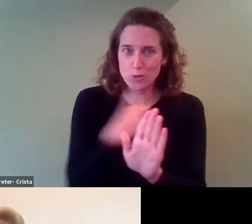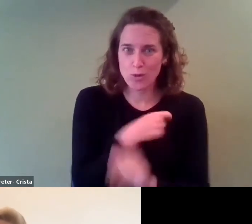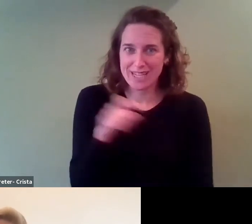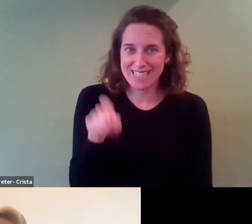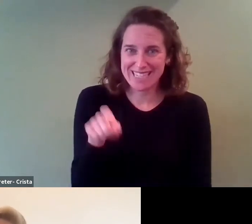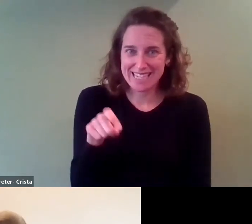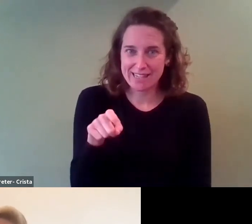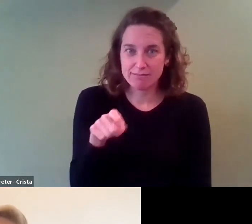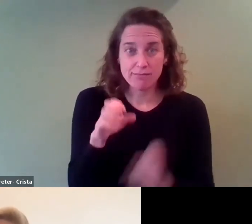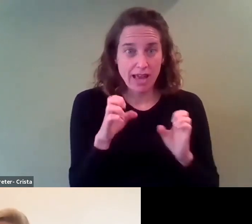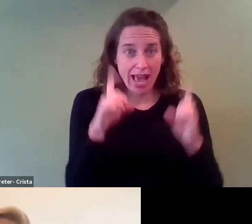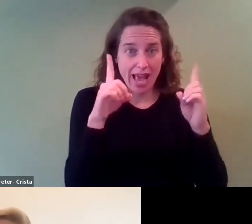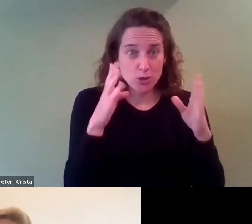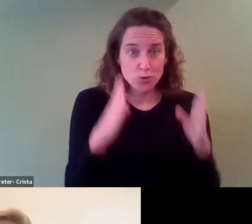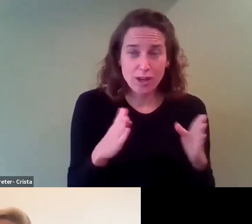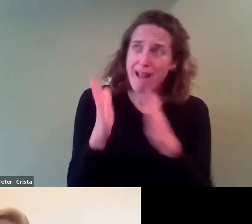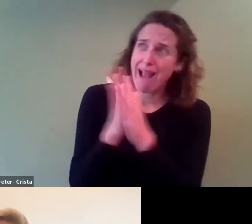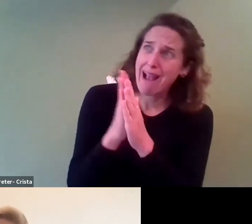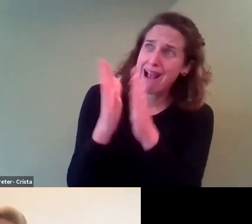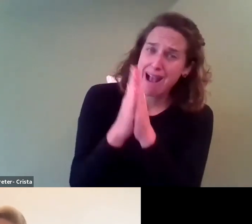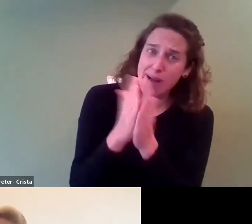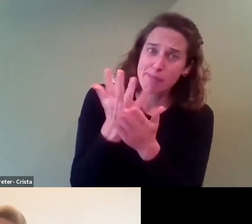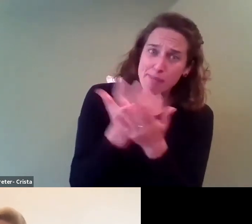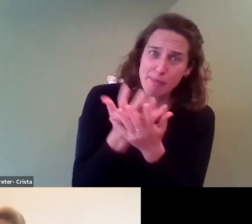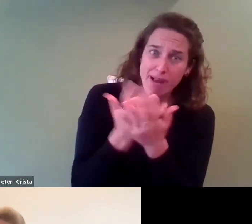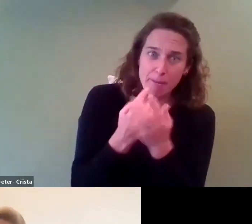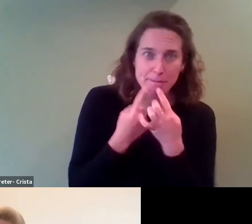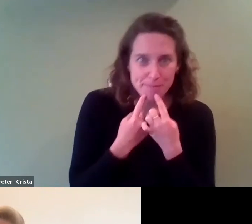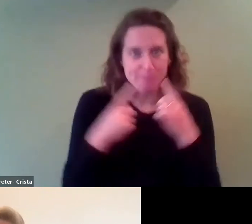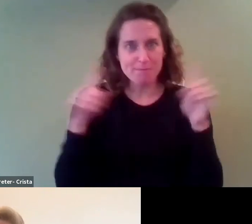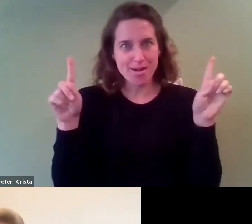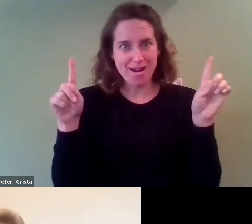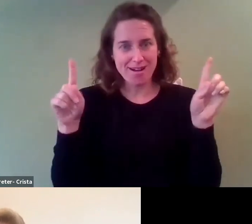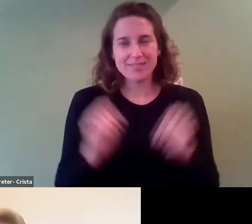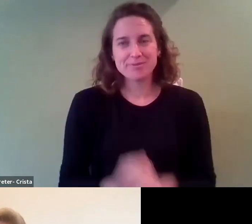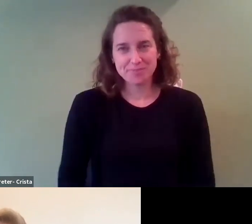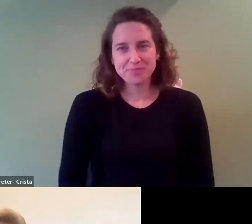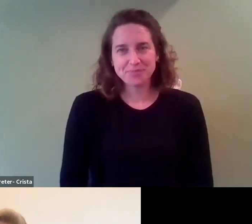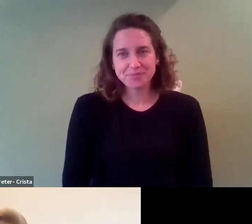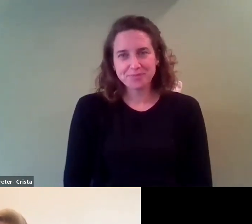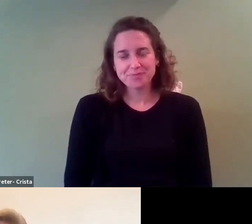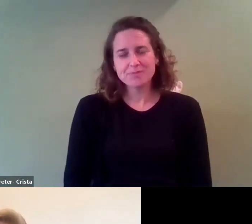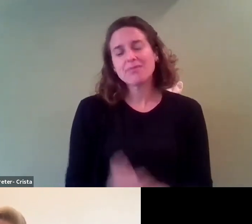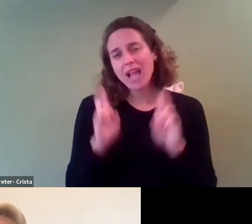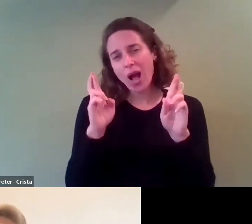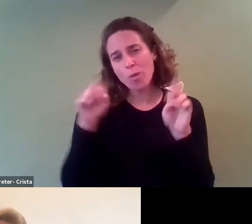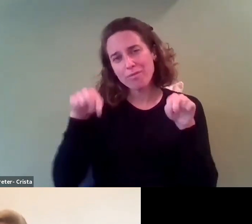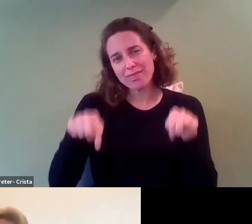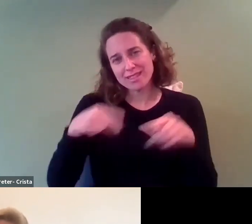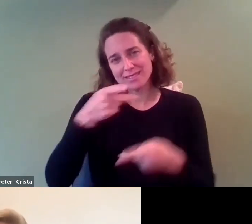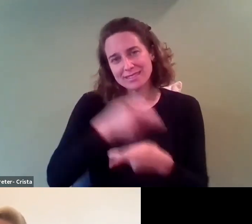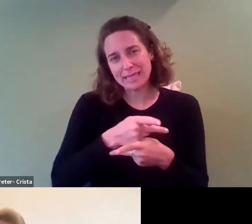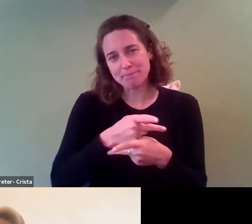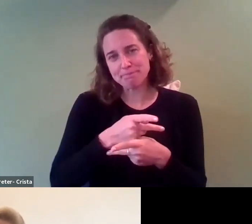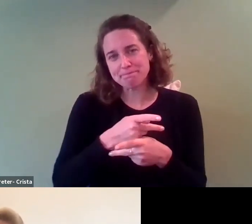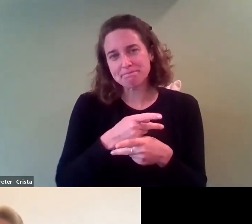educators have been asking for and parents have been asking for all along. This is one of those things I hope will remain. There are many other things I